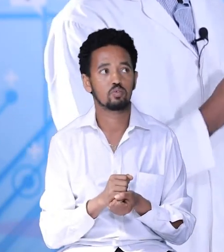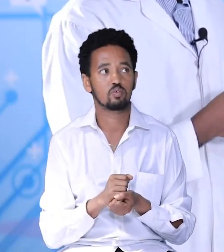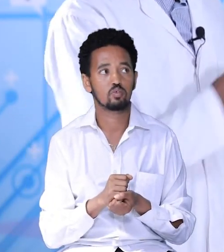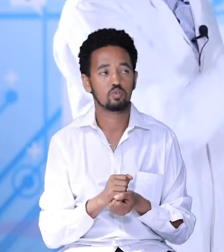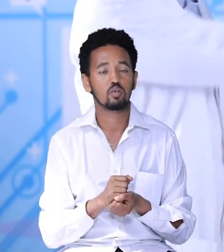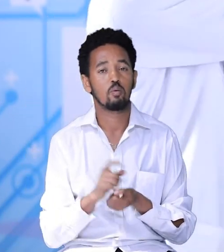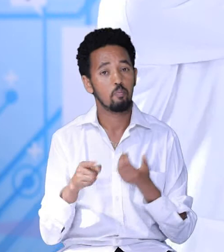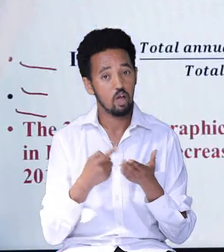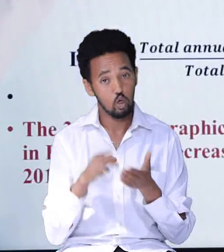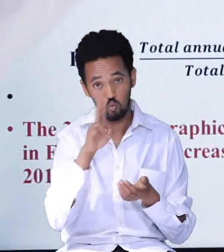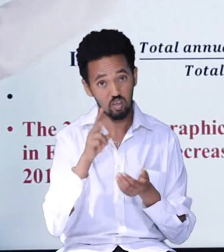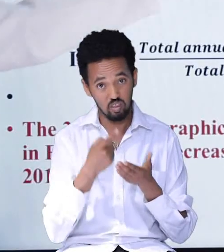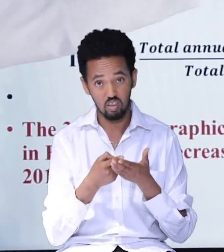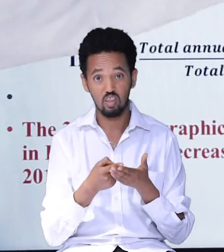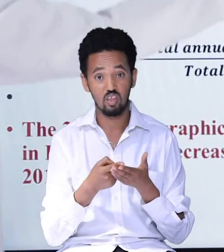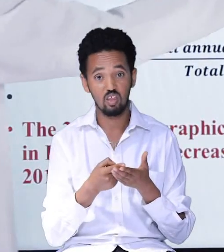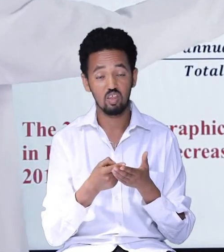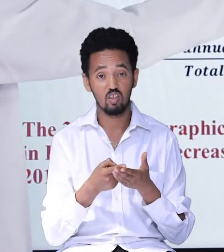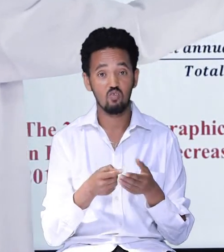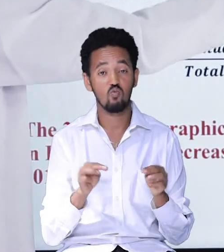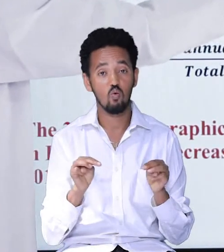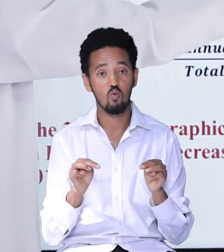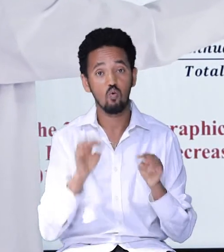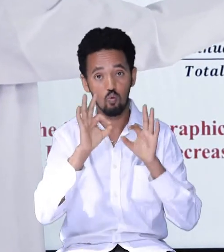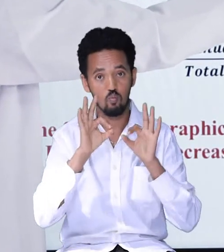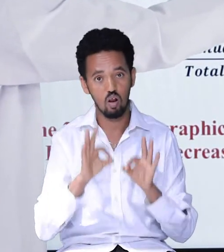By using this formula, if you get